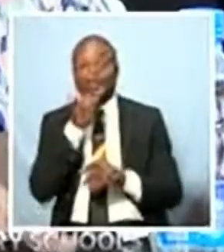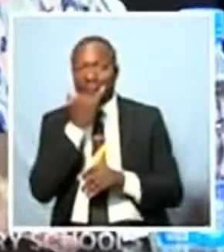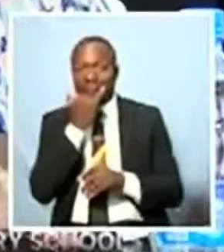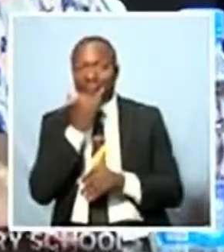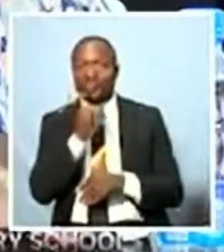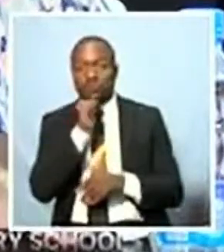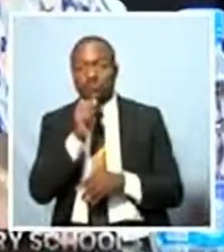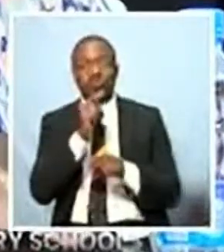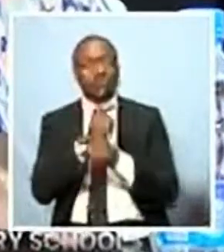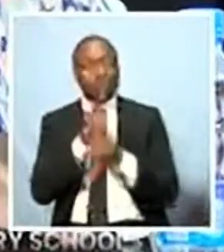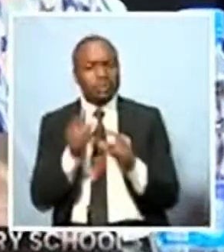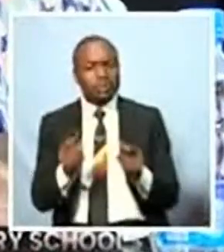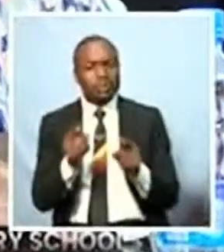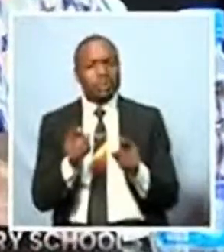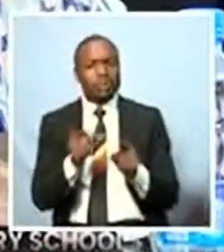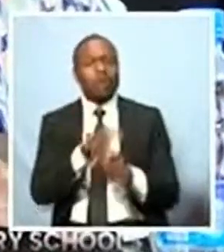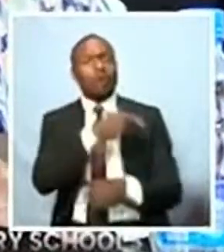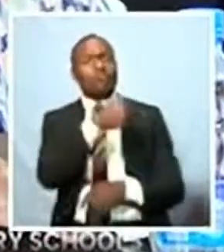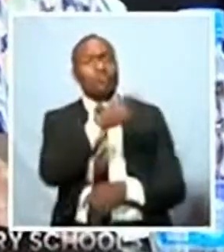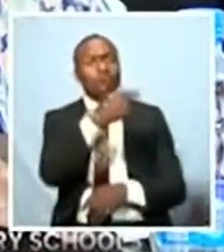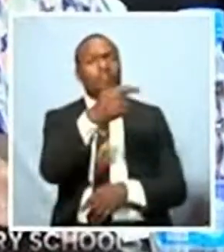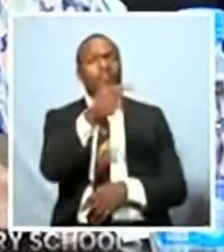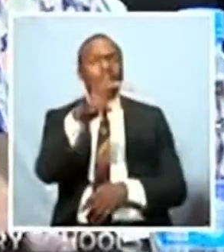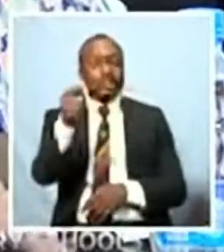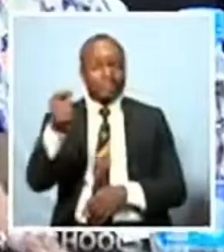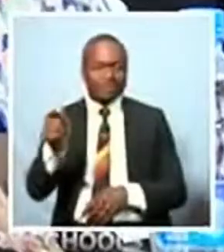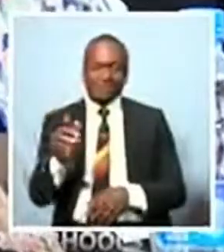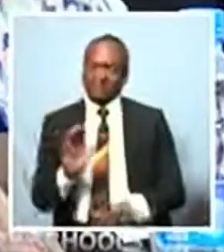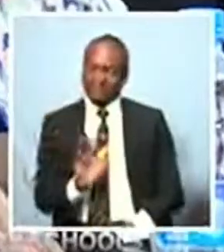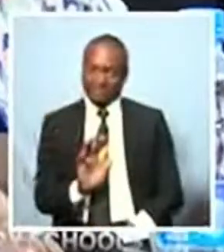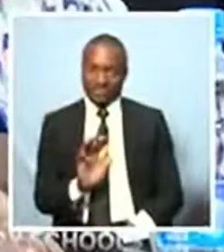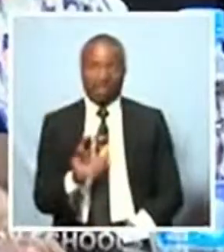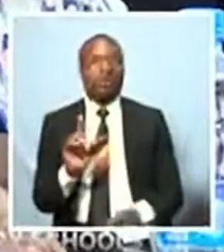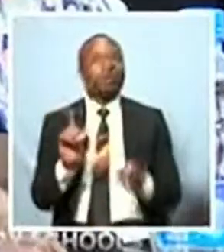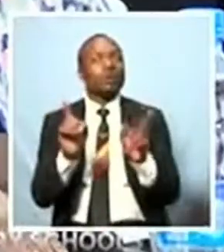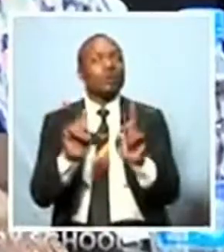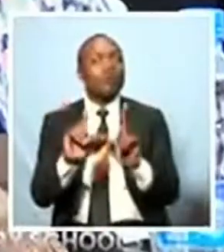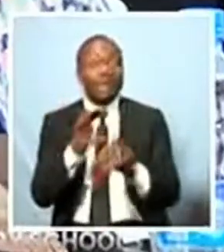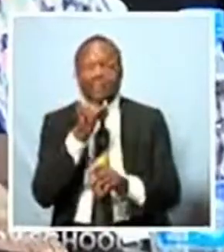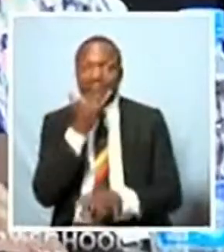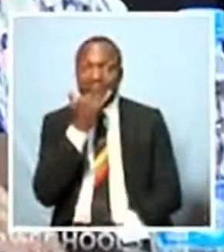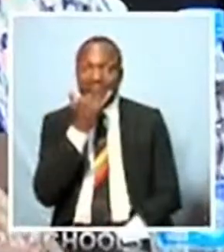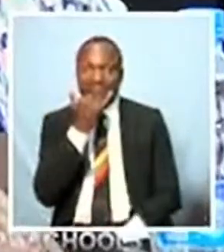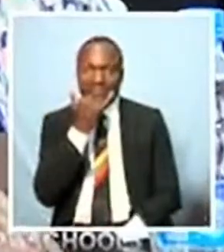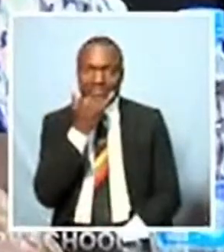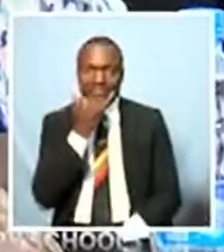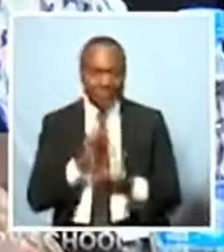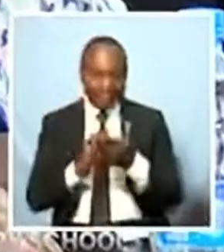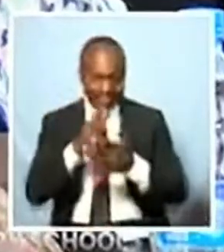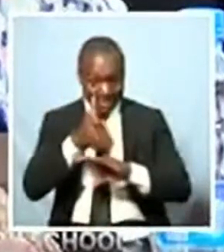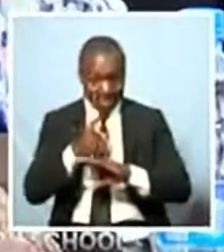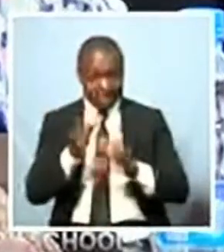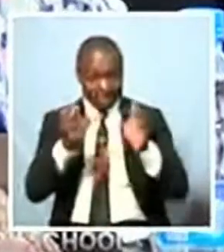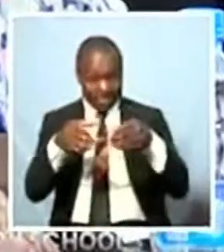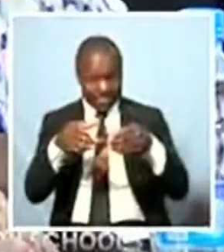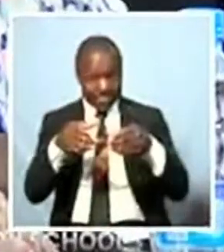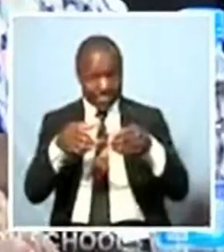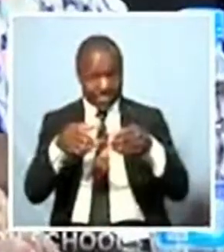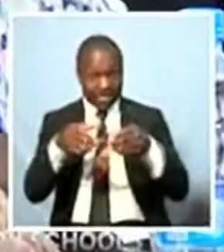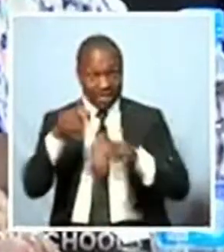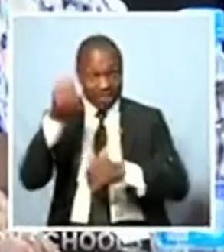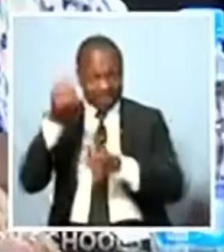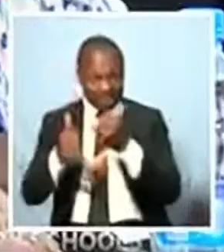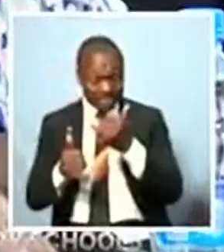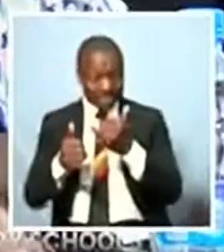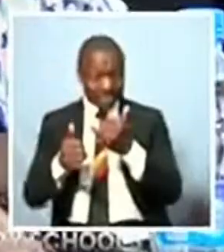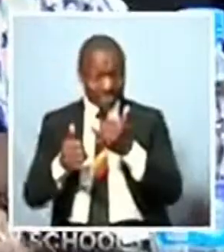beating about the bush, going round, where is the problem? So that after this committee is concluding